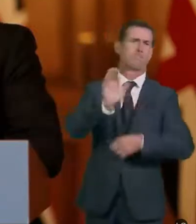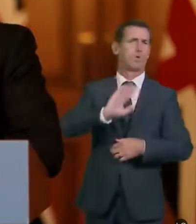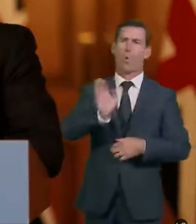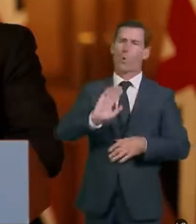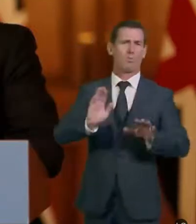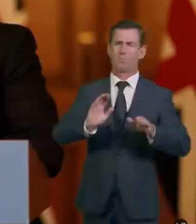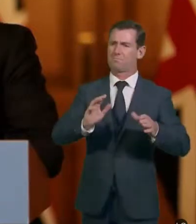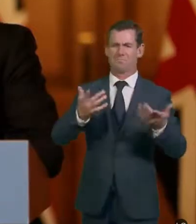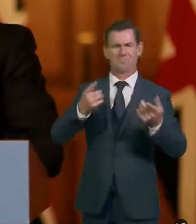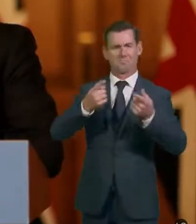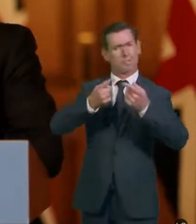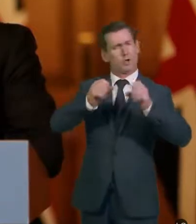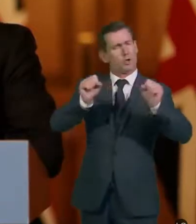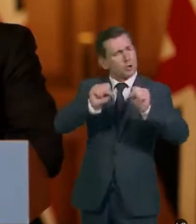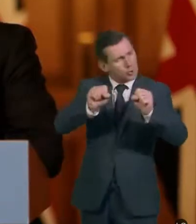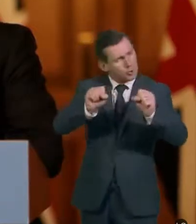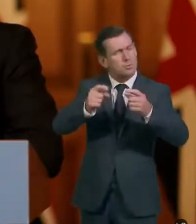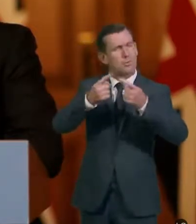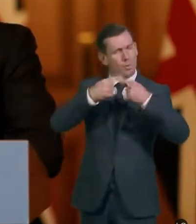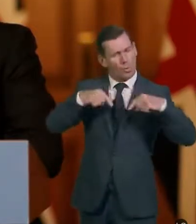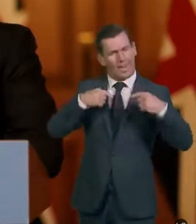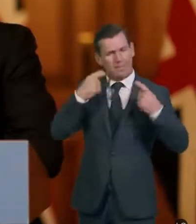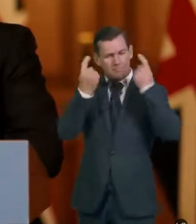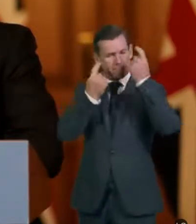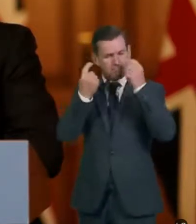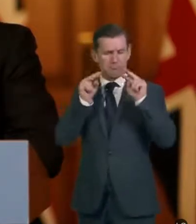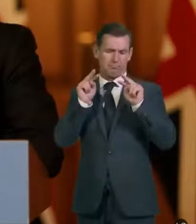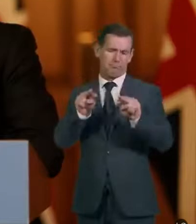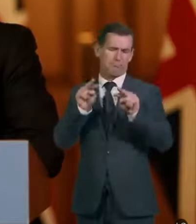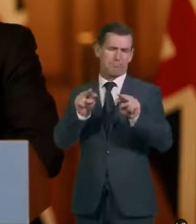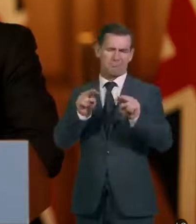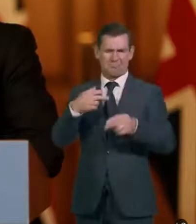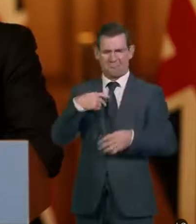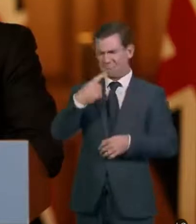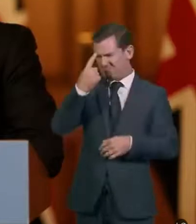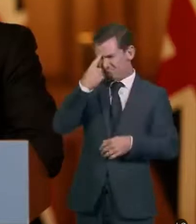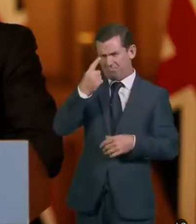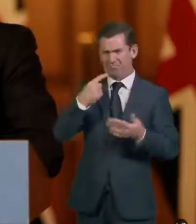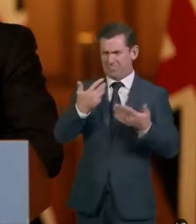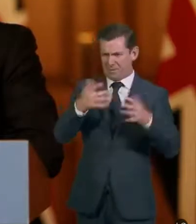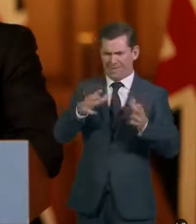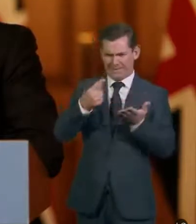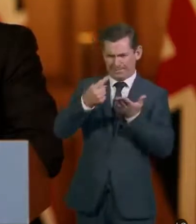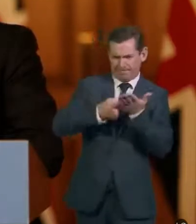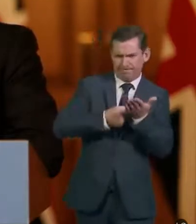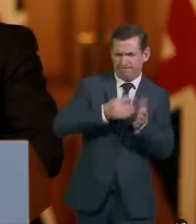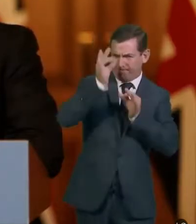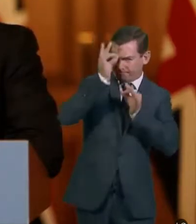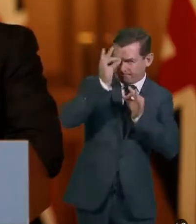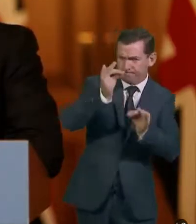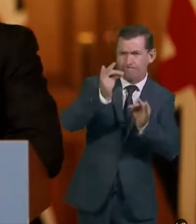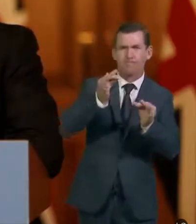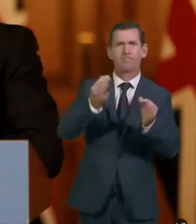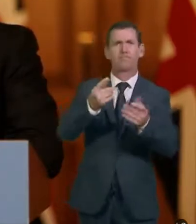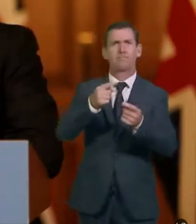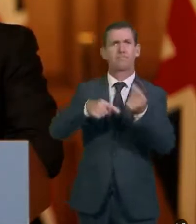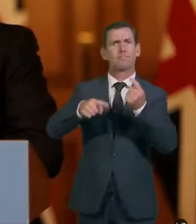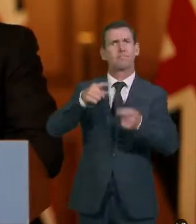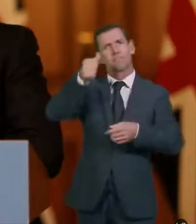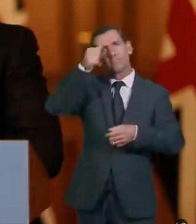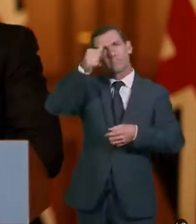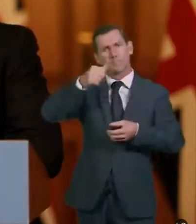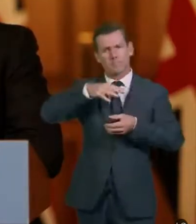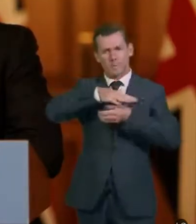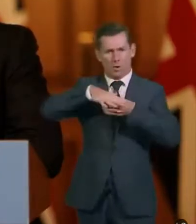under review. We believe that the package of measures that we've got, the local restrictions that we've brought, the